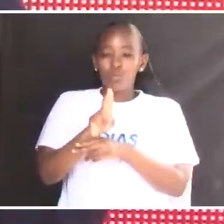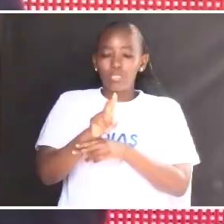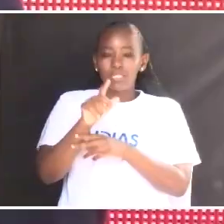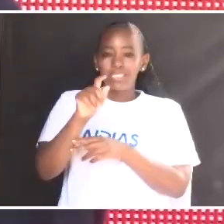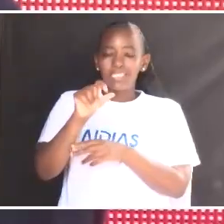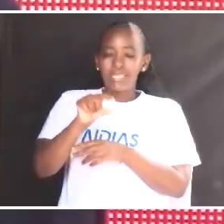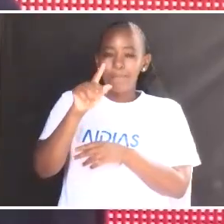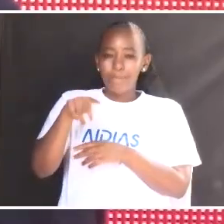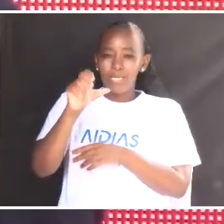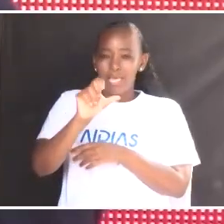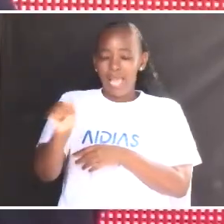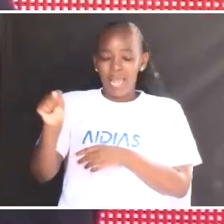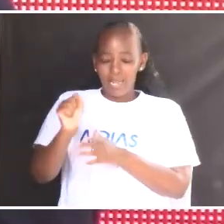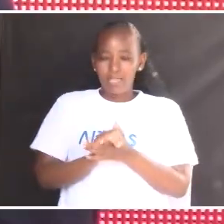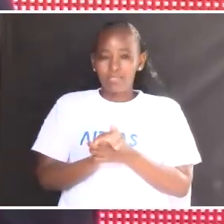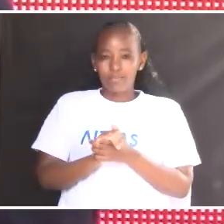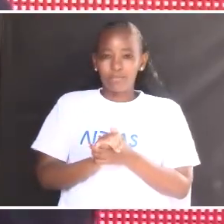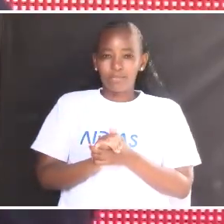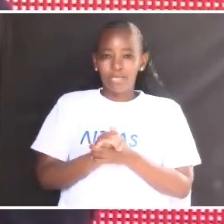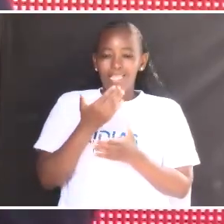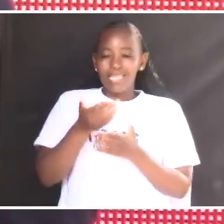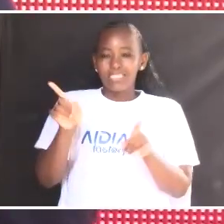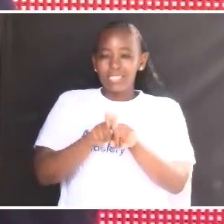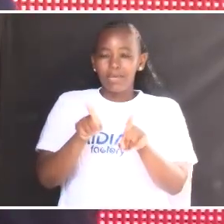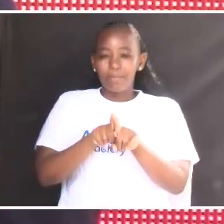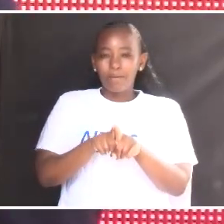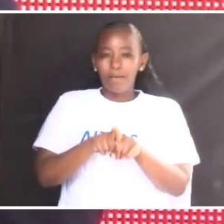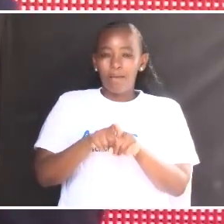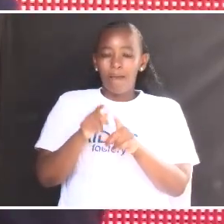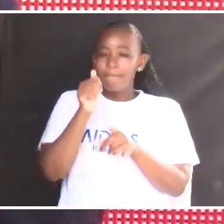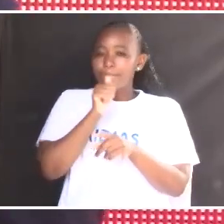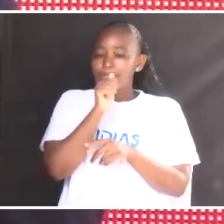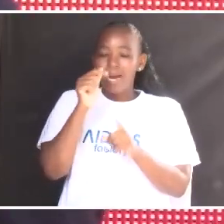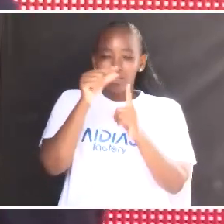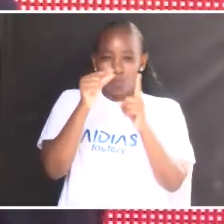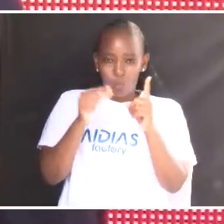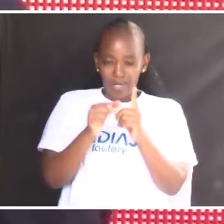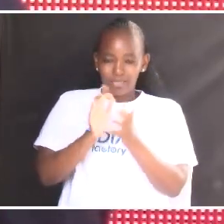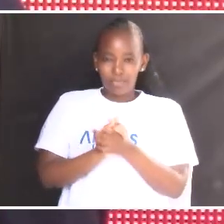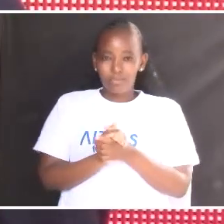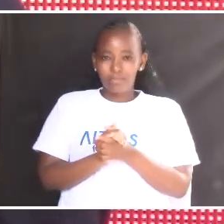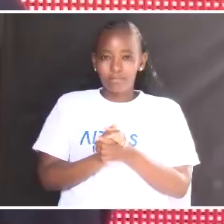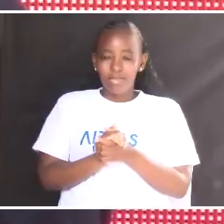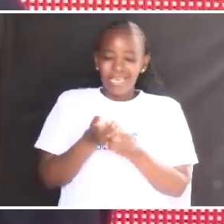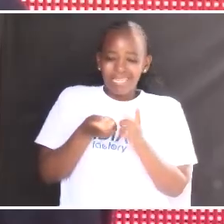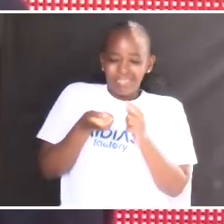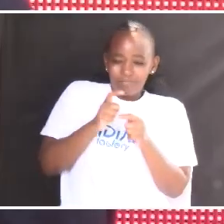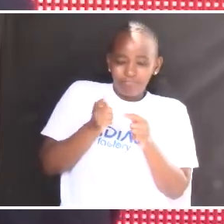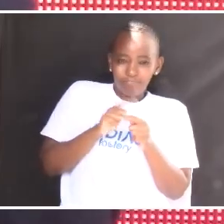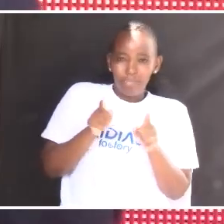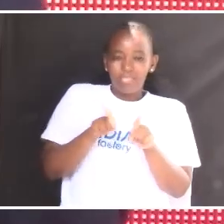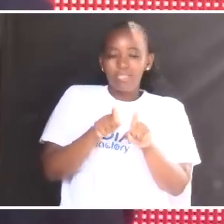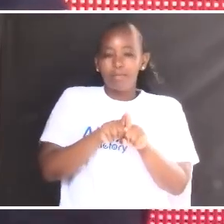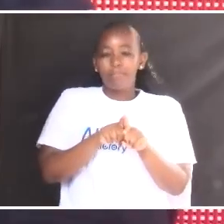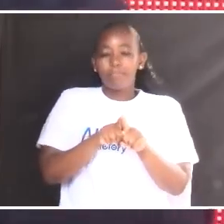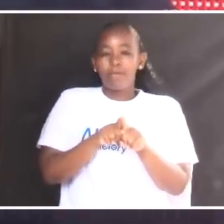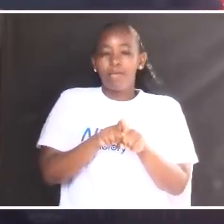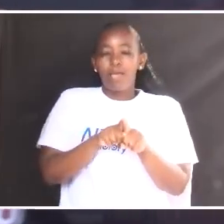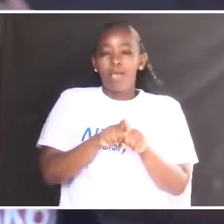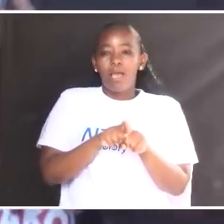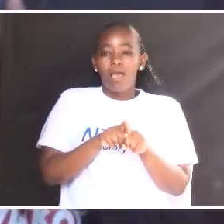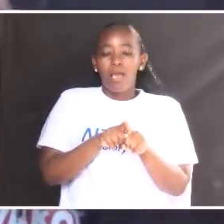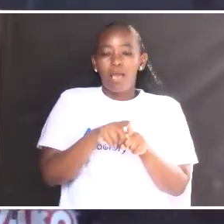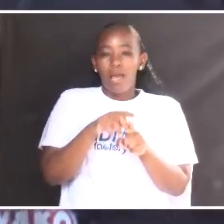TPMs, technological protection measures, things like passwords, encryptions, and similar kind